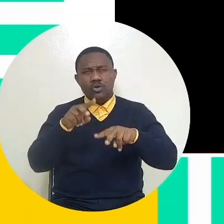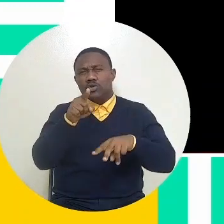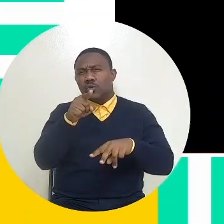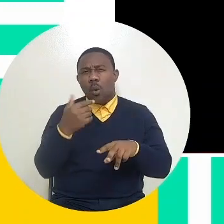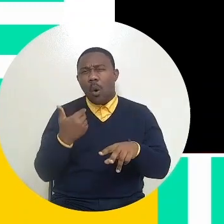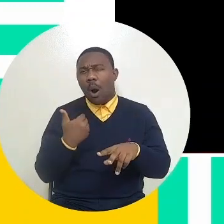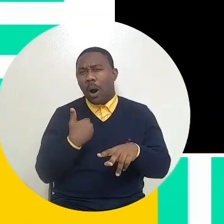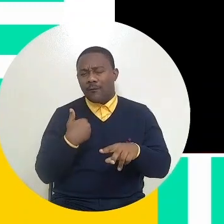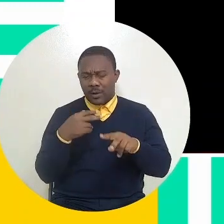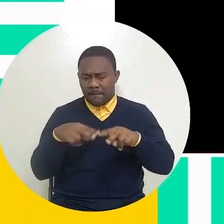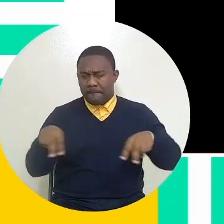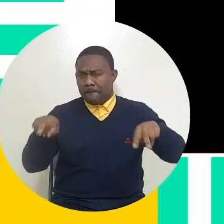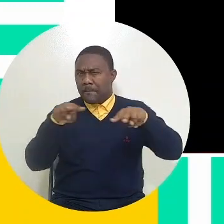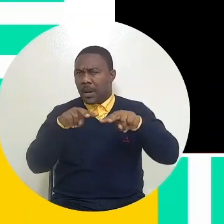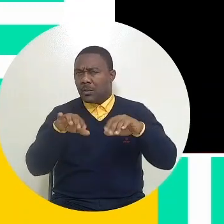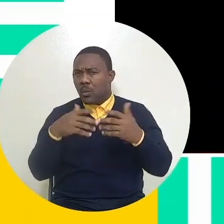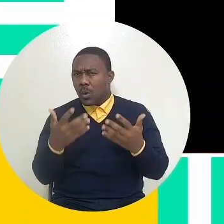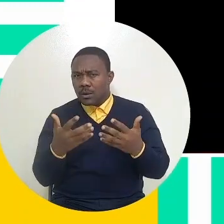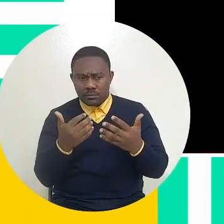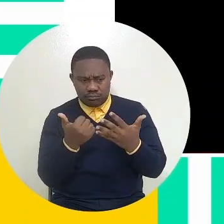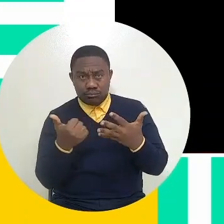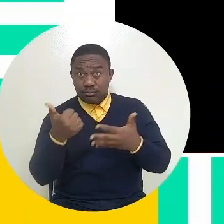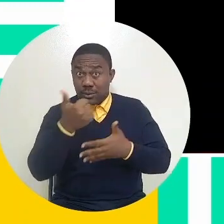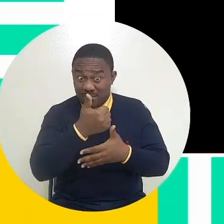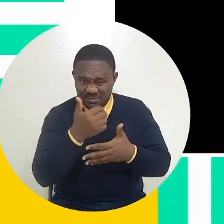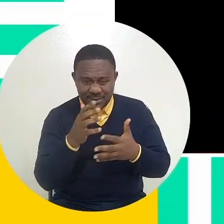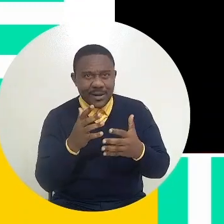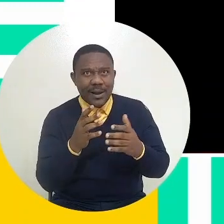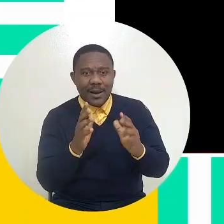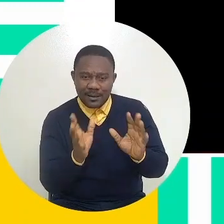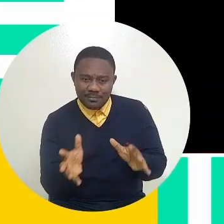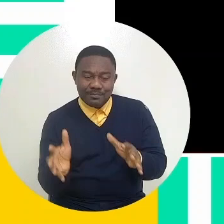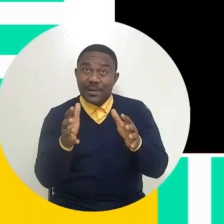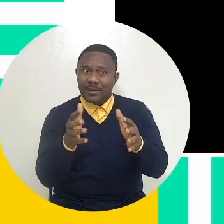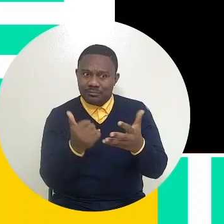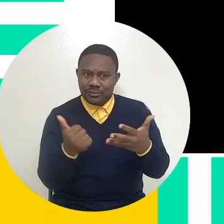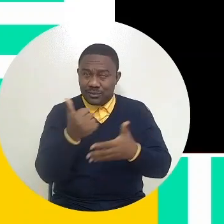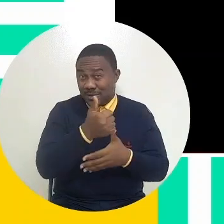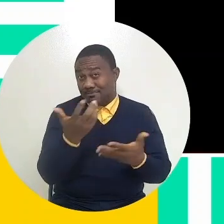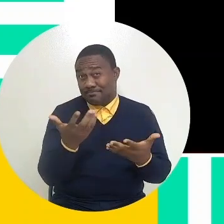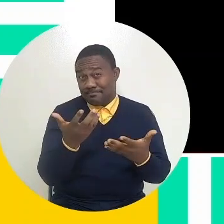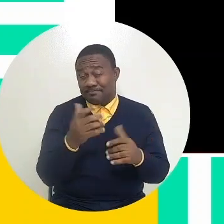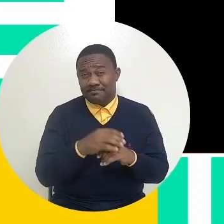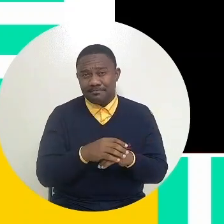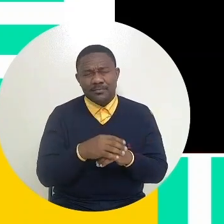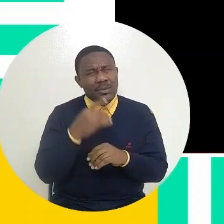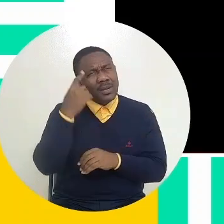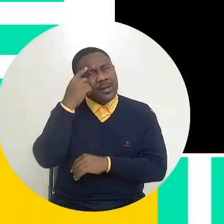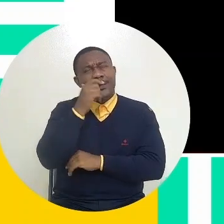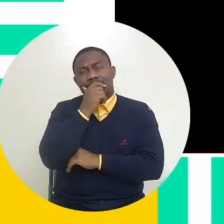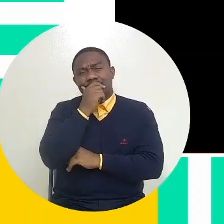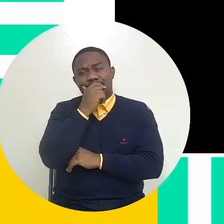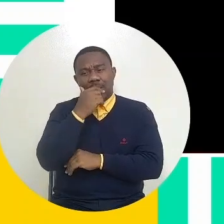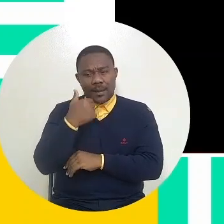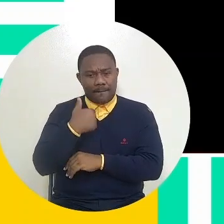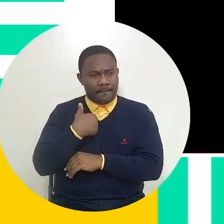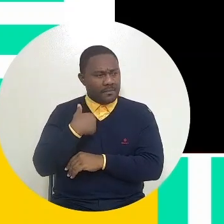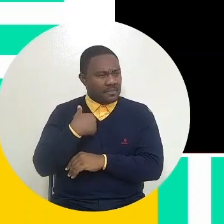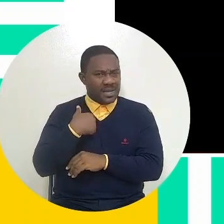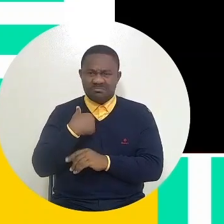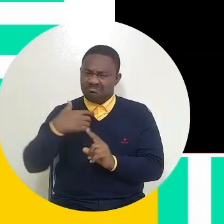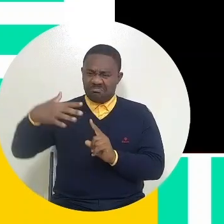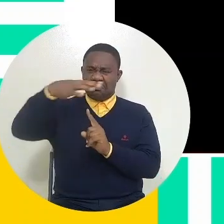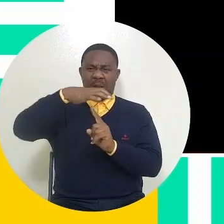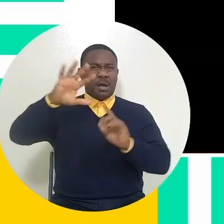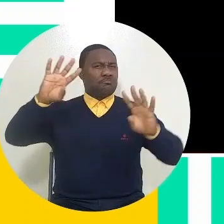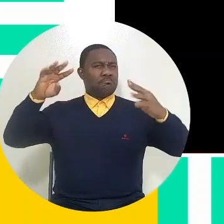What value are you giving to people? Again, I say, forget about going viral and give what value is your